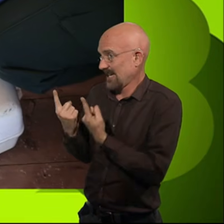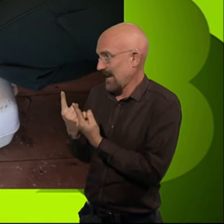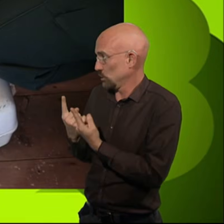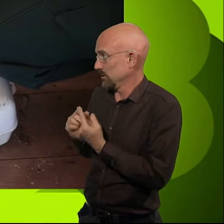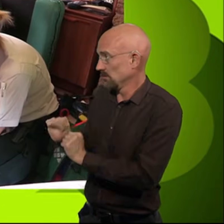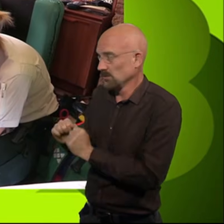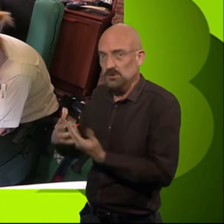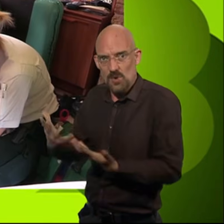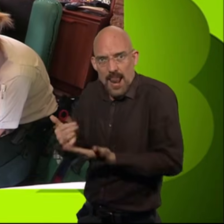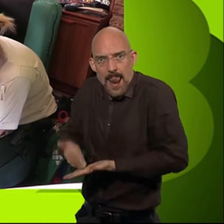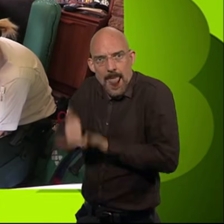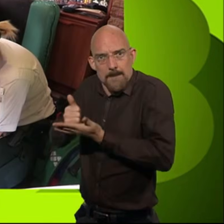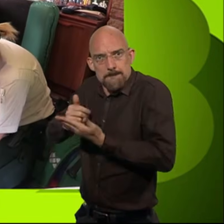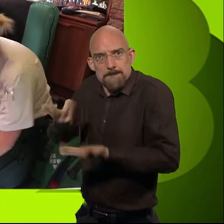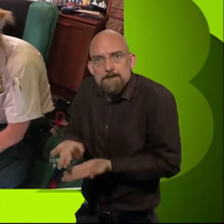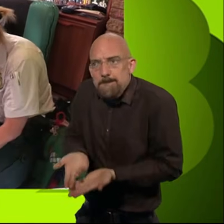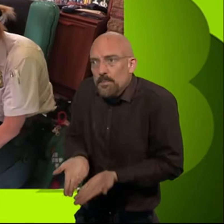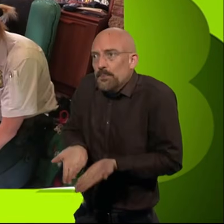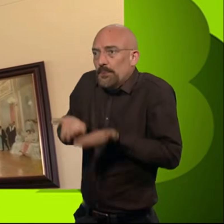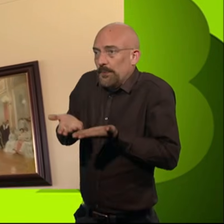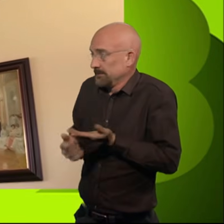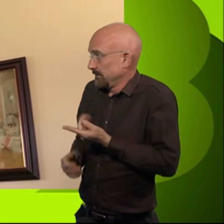up.